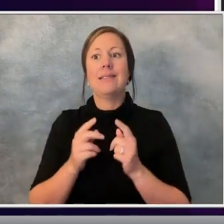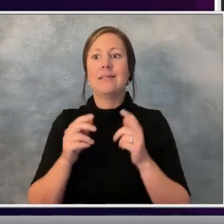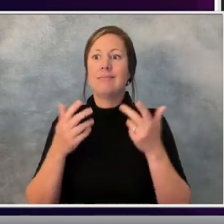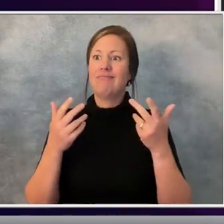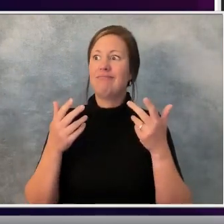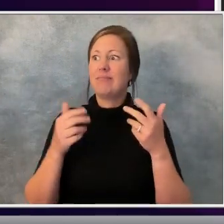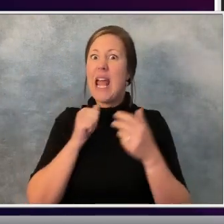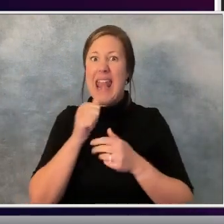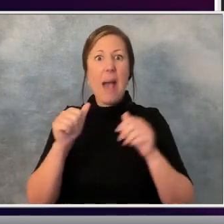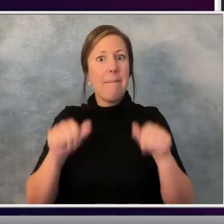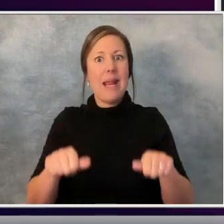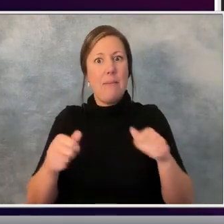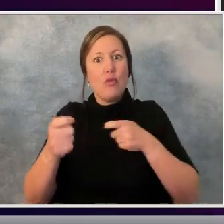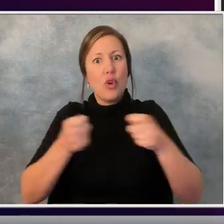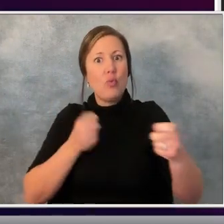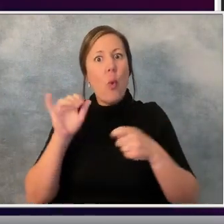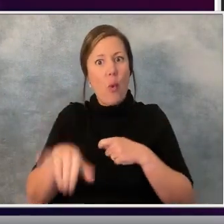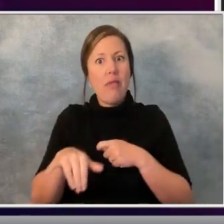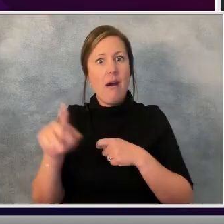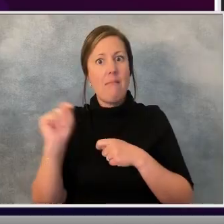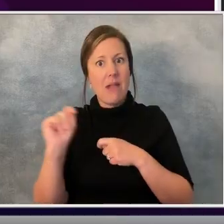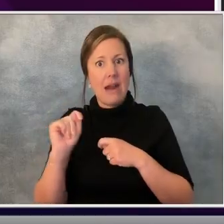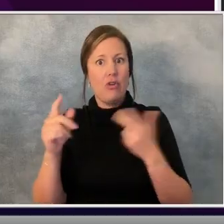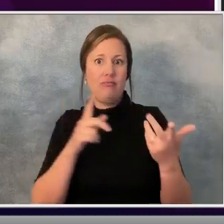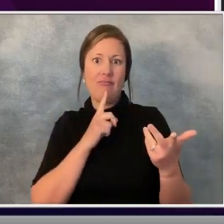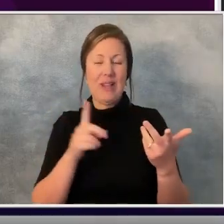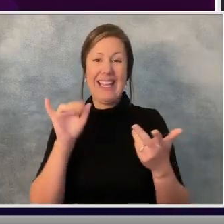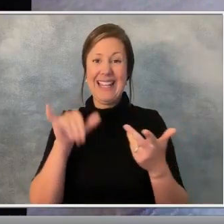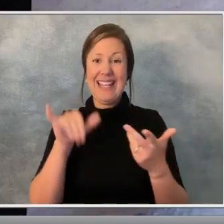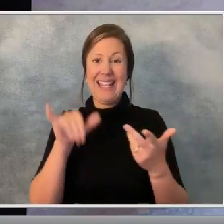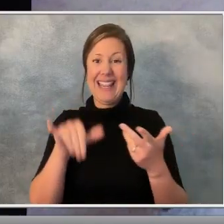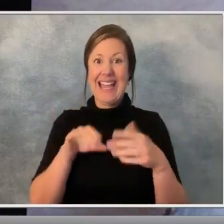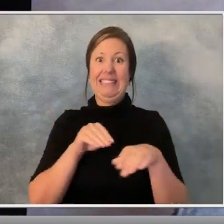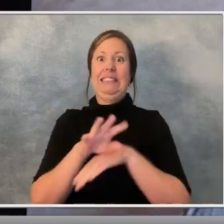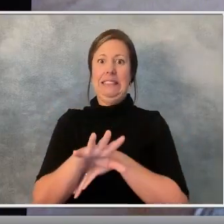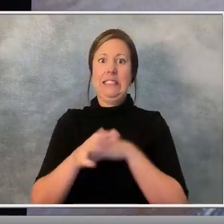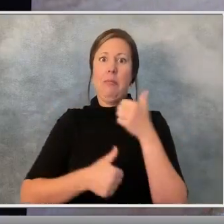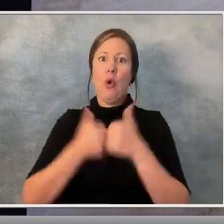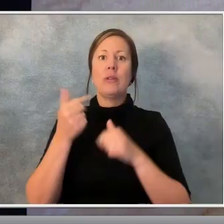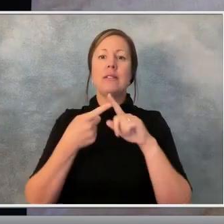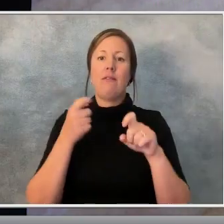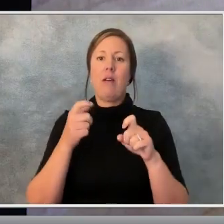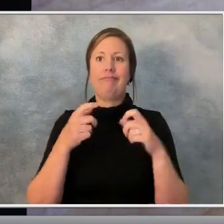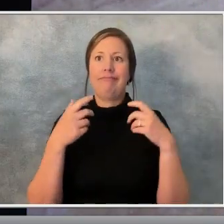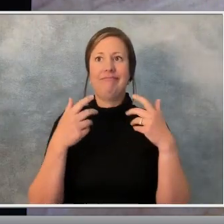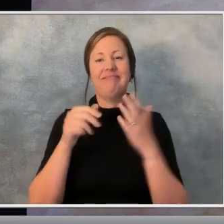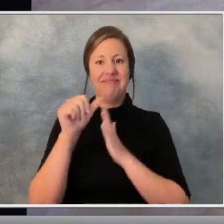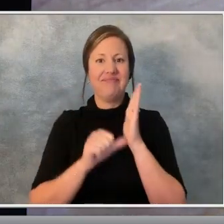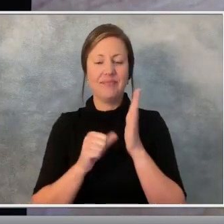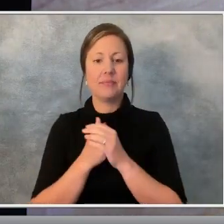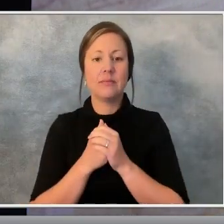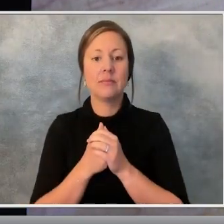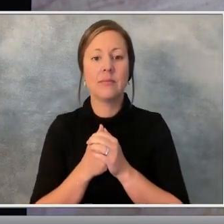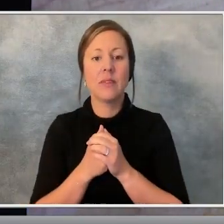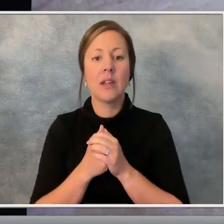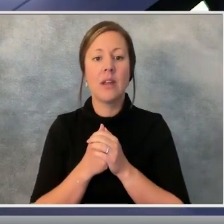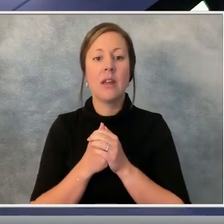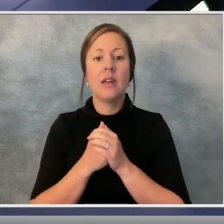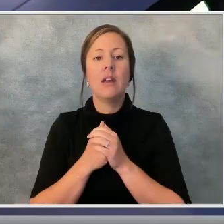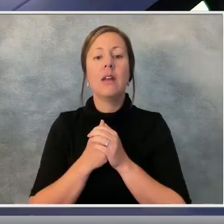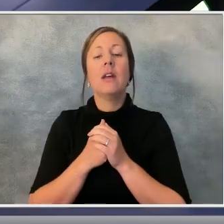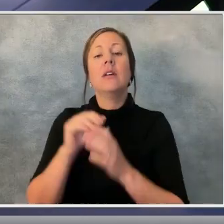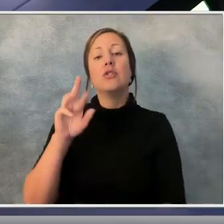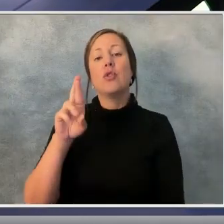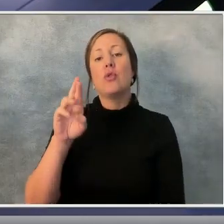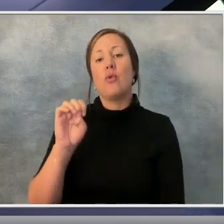out a prostate from a recovery standpoint. And the Retzius is a part of the body that you're trying to spare? Correct. So the space of Retzius is a place that